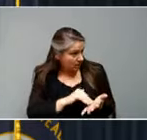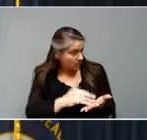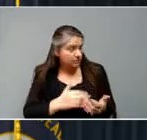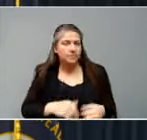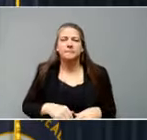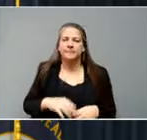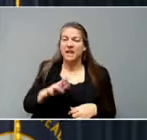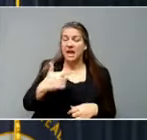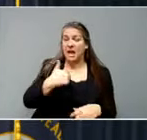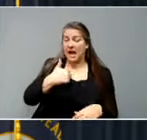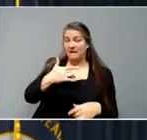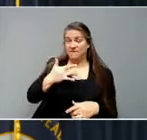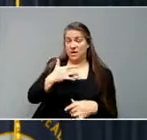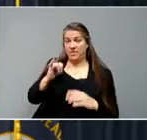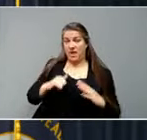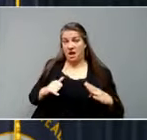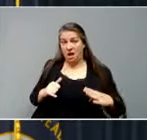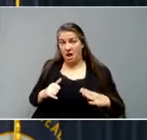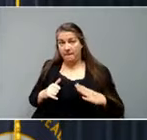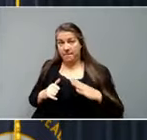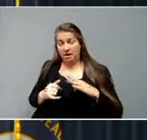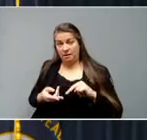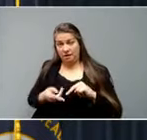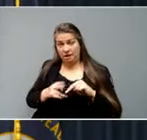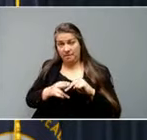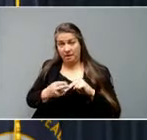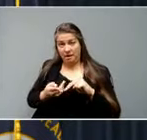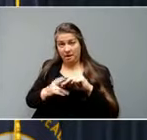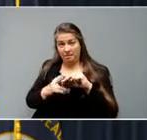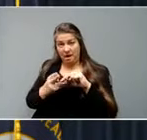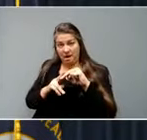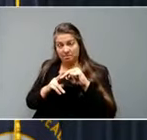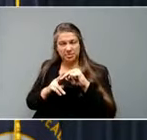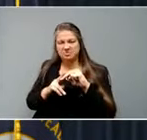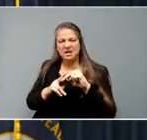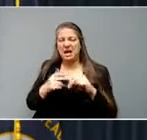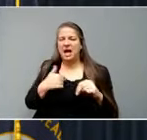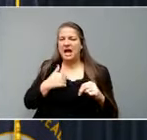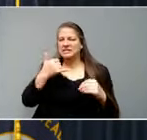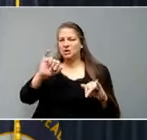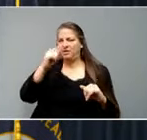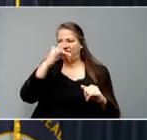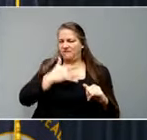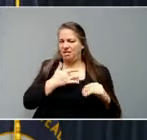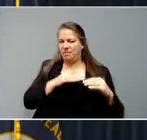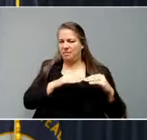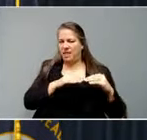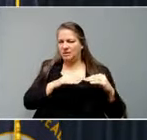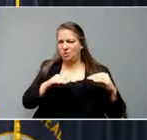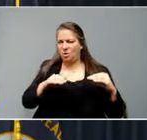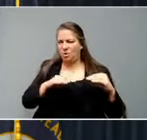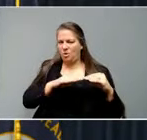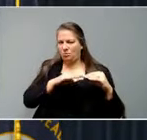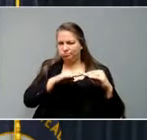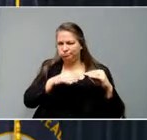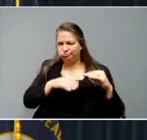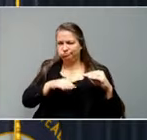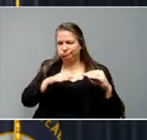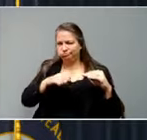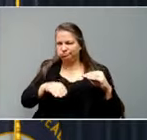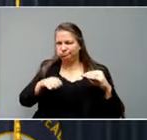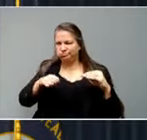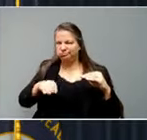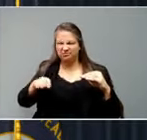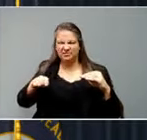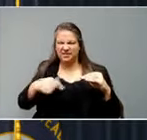uptick in cases is, in the very least, a plateauing that should be maybe not